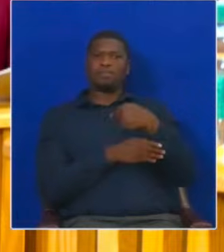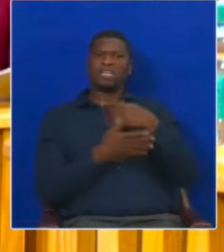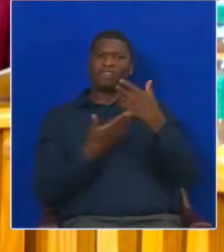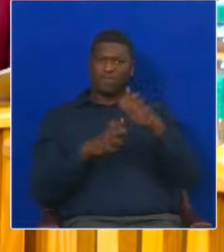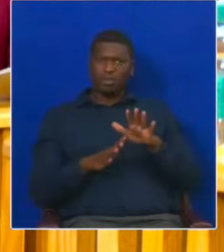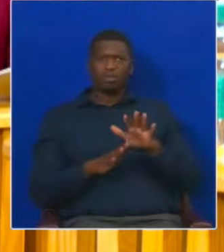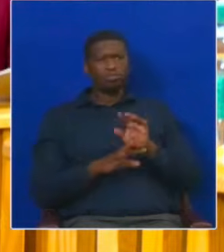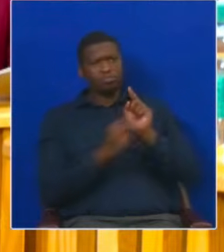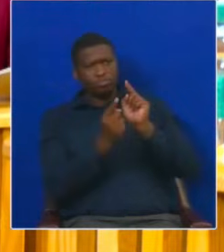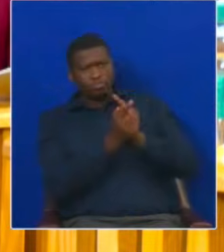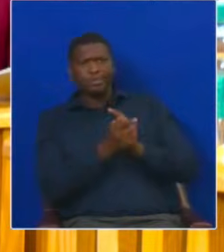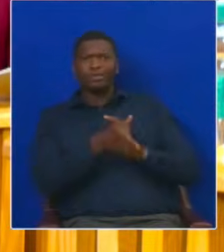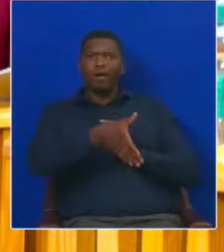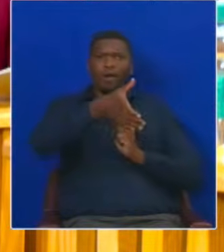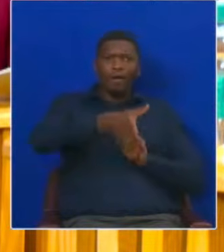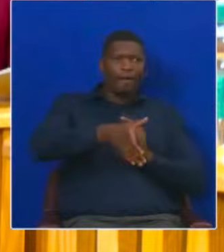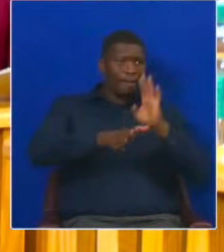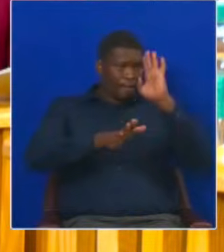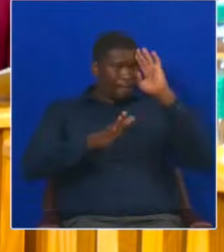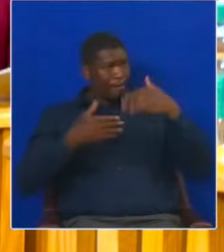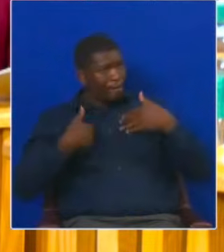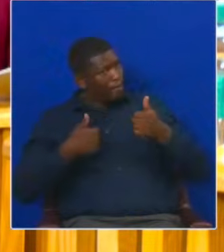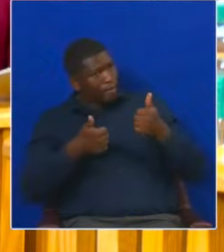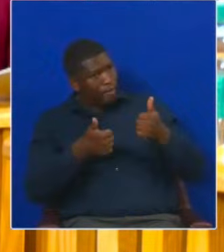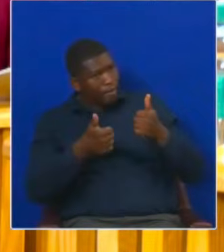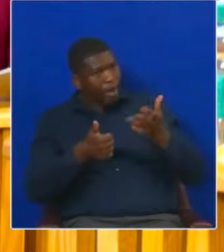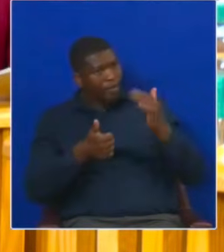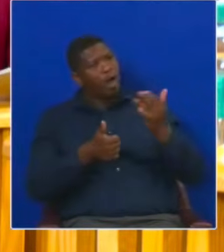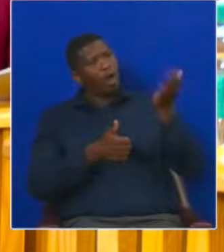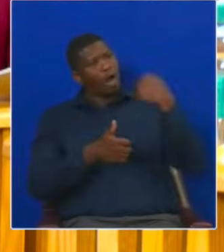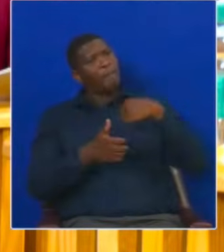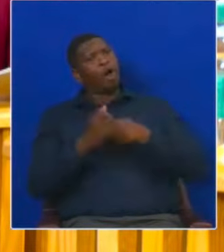male and took him to my office.